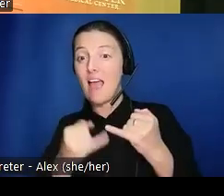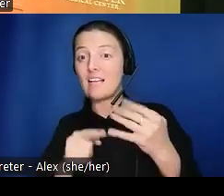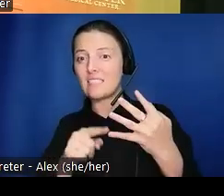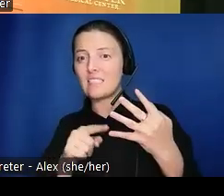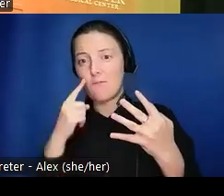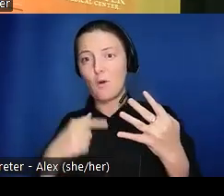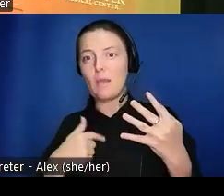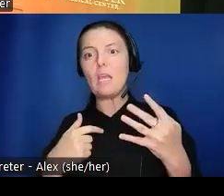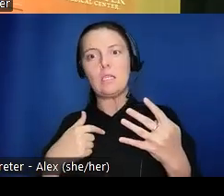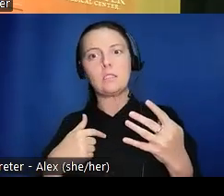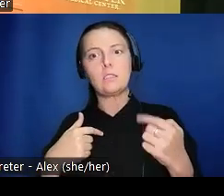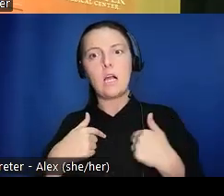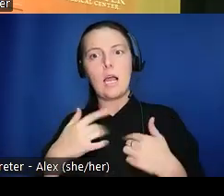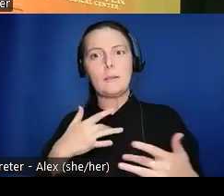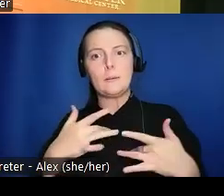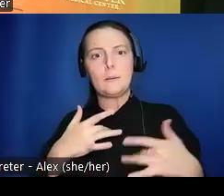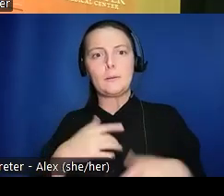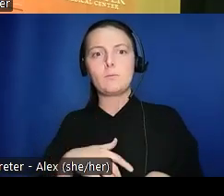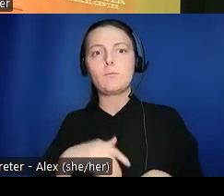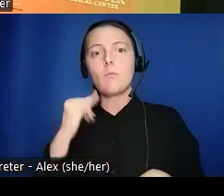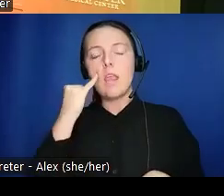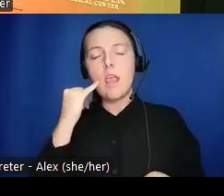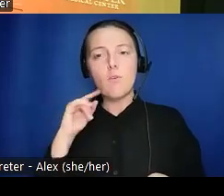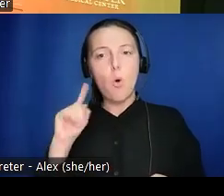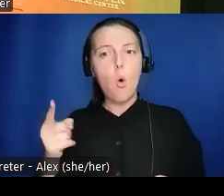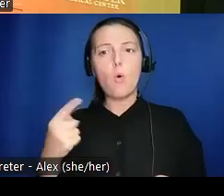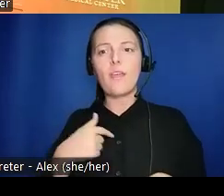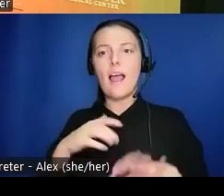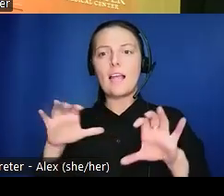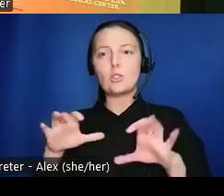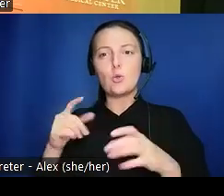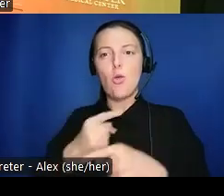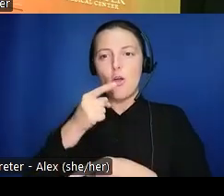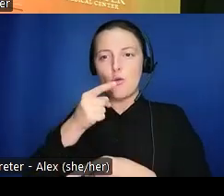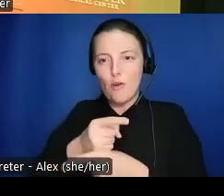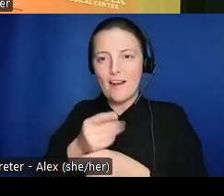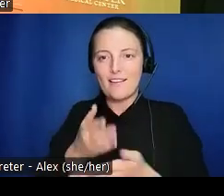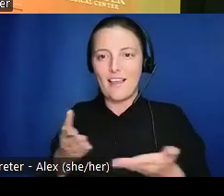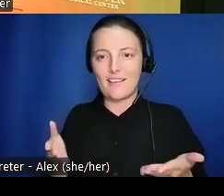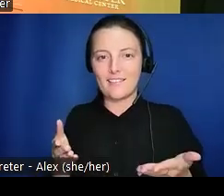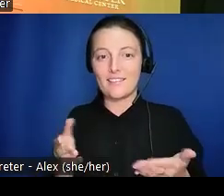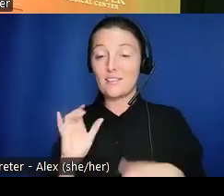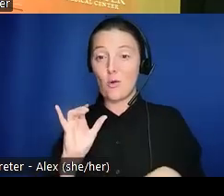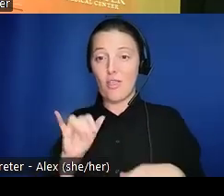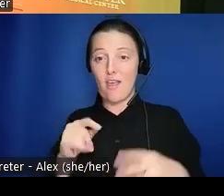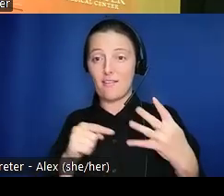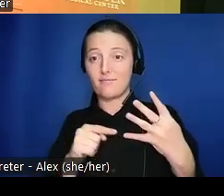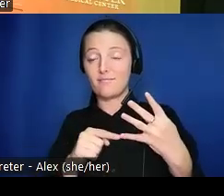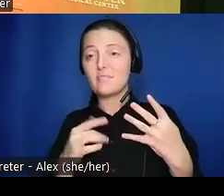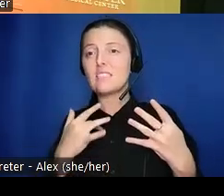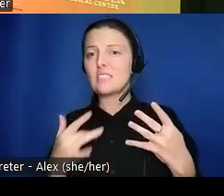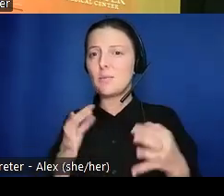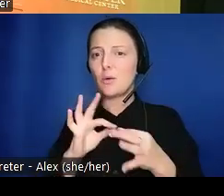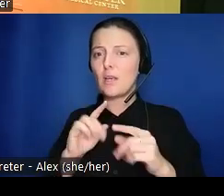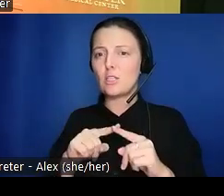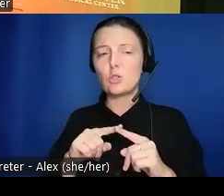only I'd done the right thing. It's particularly relevant to those who are in the business of advocating for our